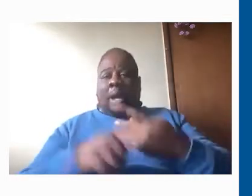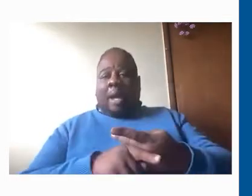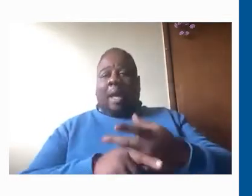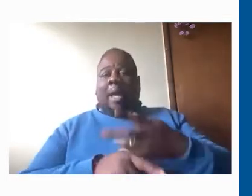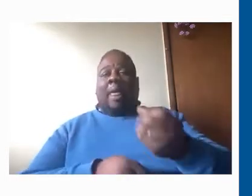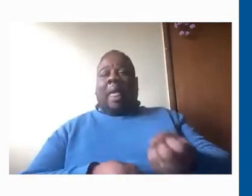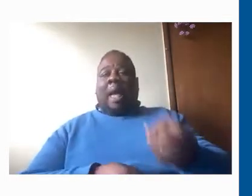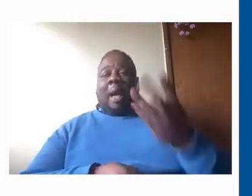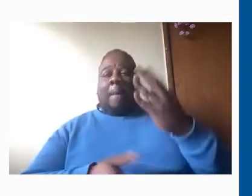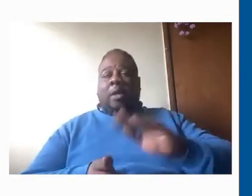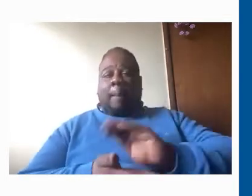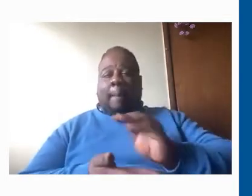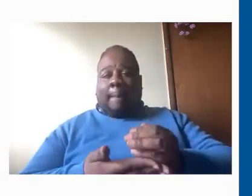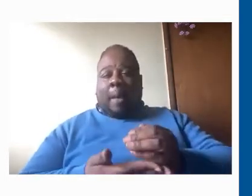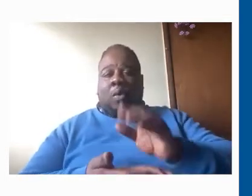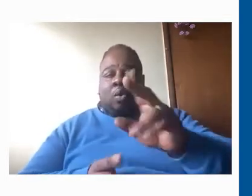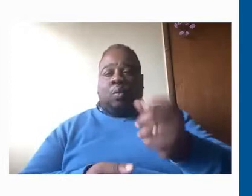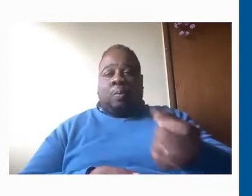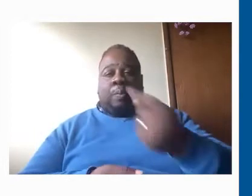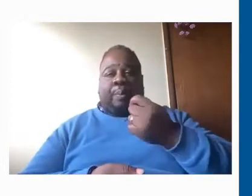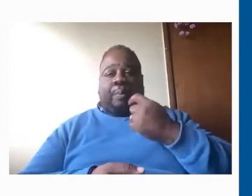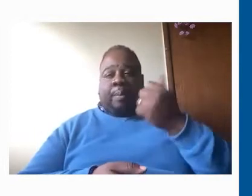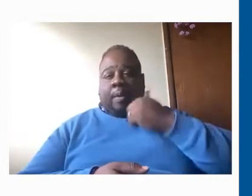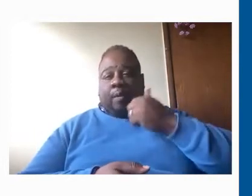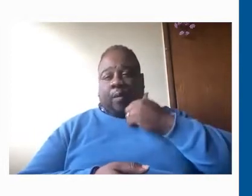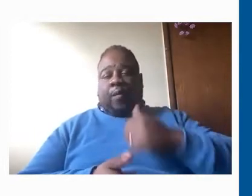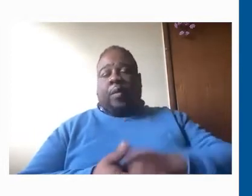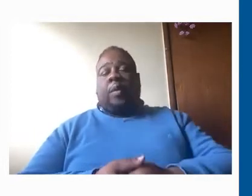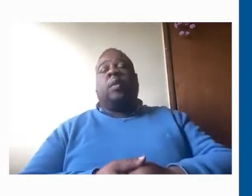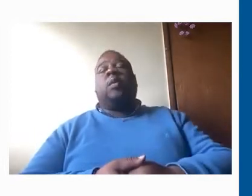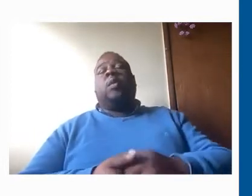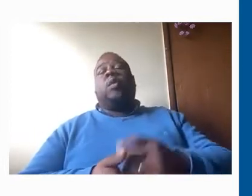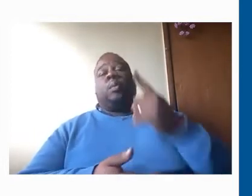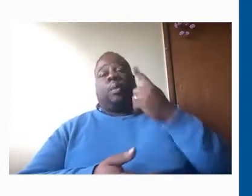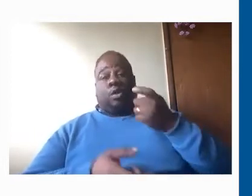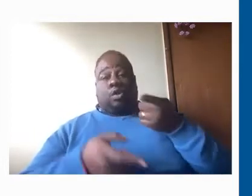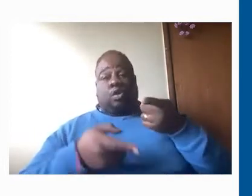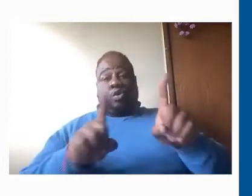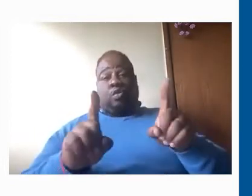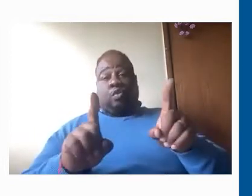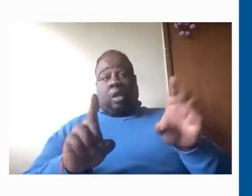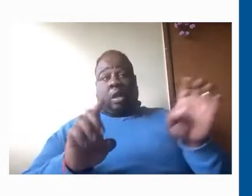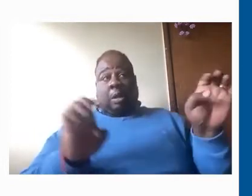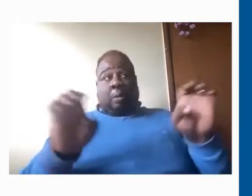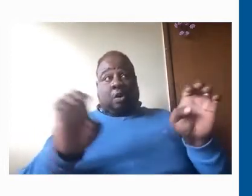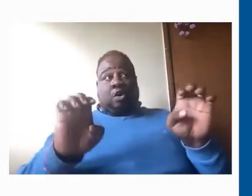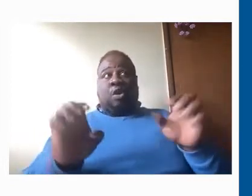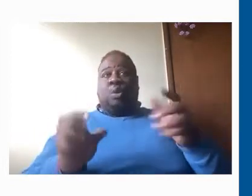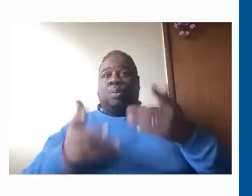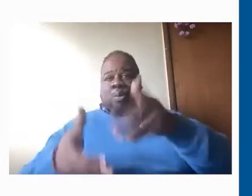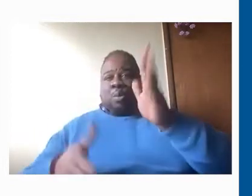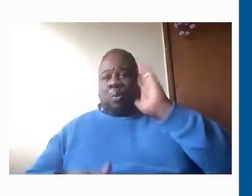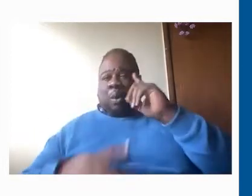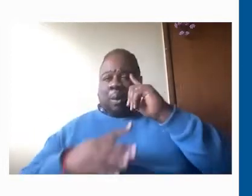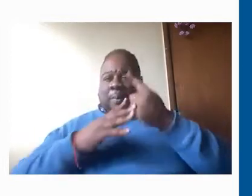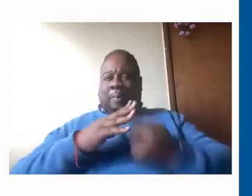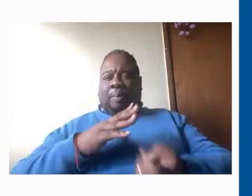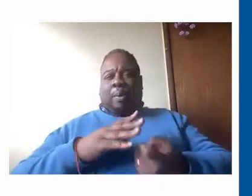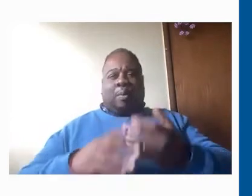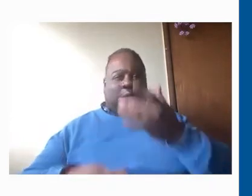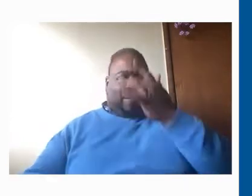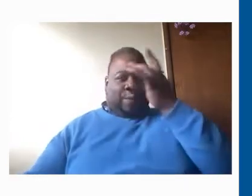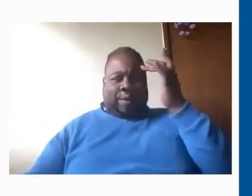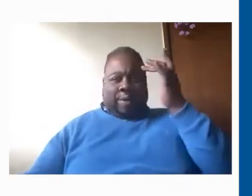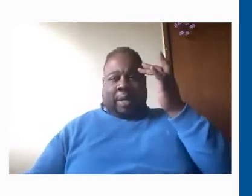or certain types of things, because during an emergency, you may forget information. So it's important to have everything written in